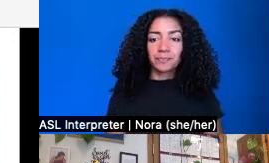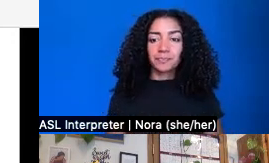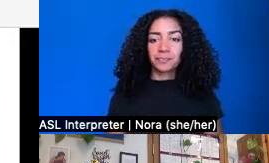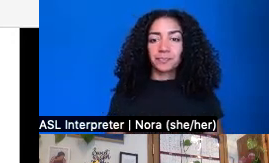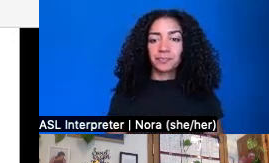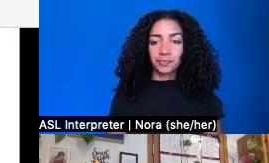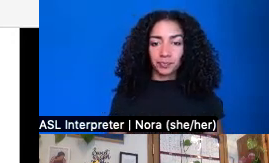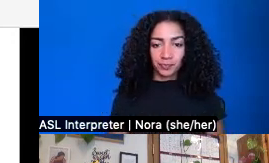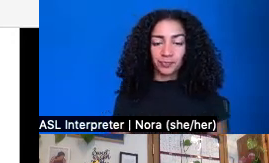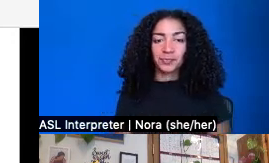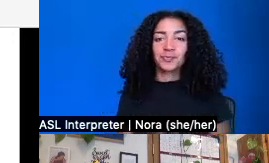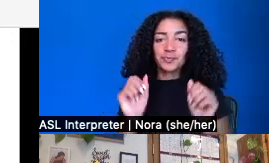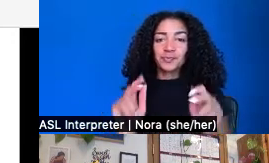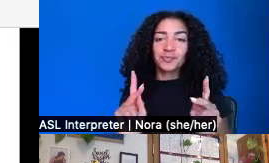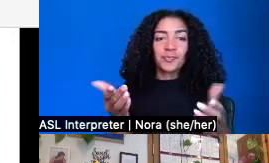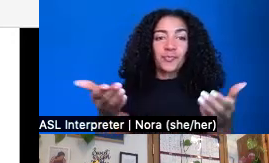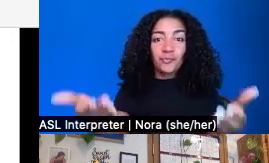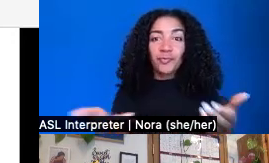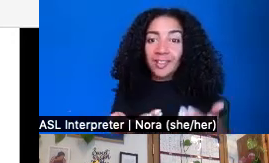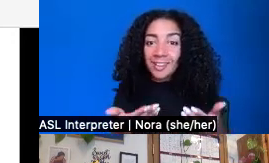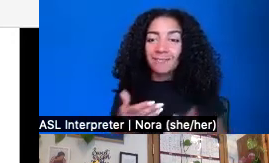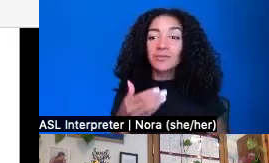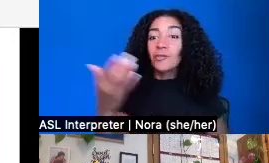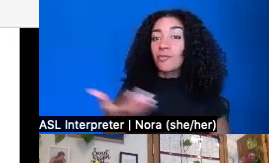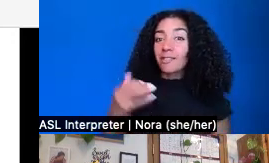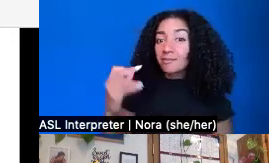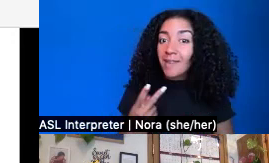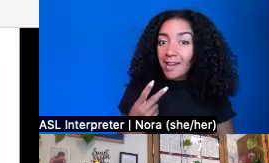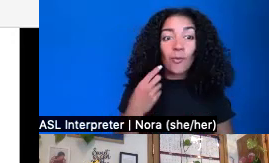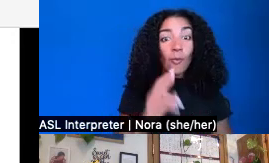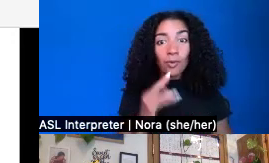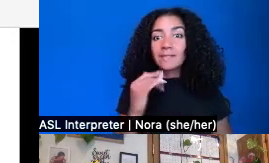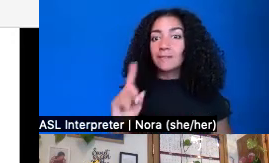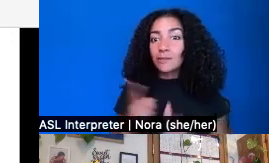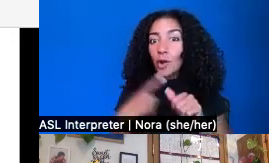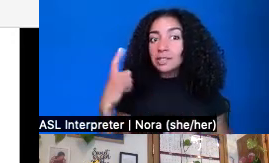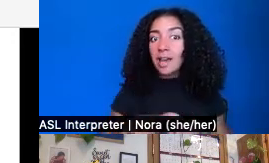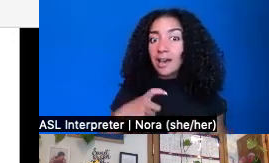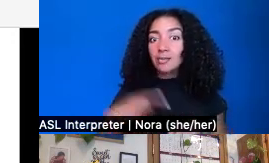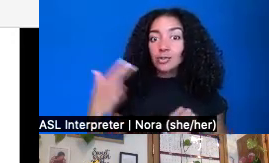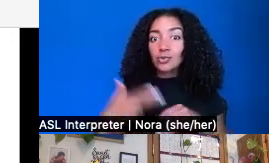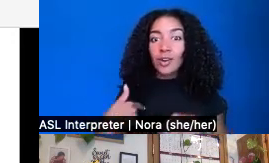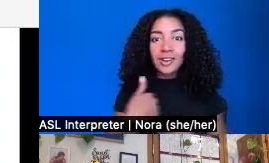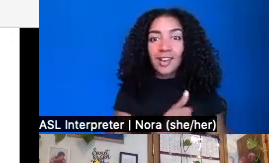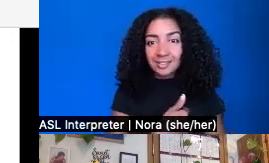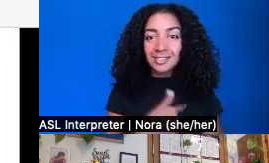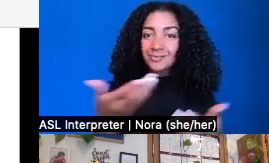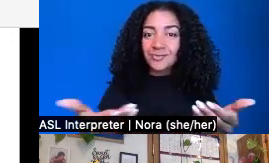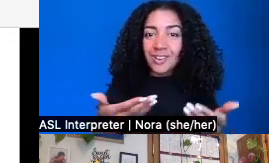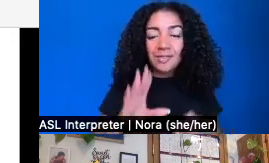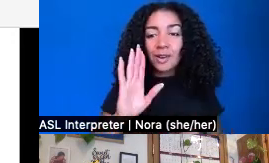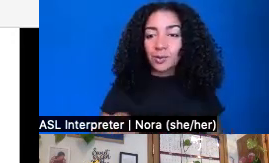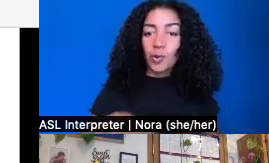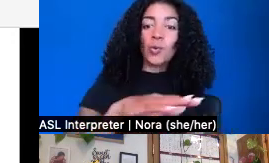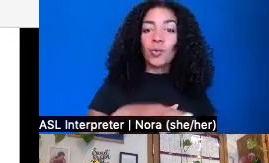All right, so welcome back, or welcome if this is your first time joining us. I know that folks found the registration